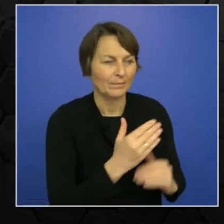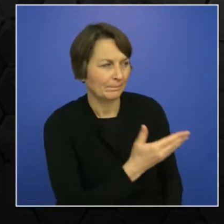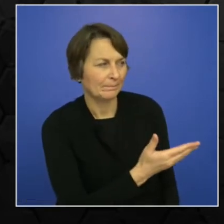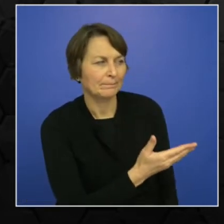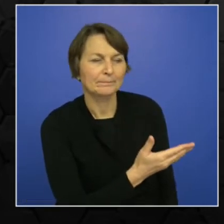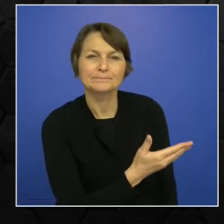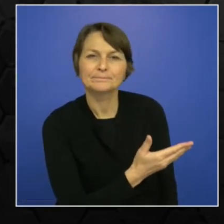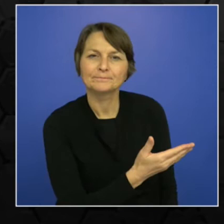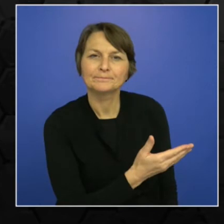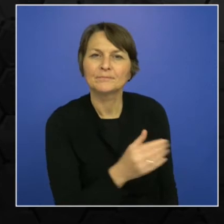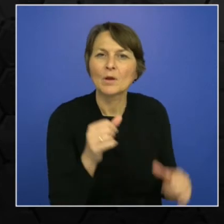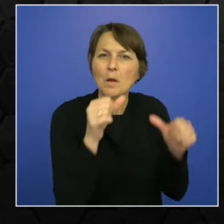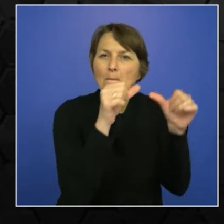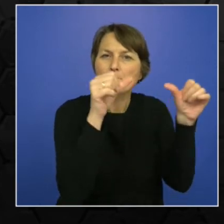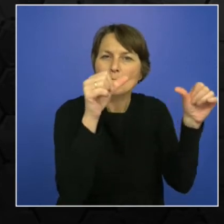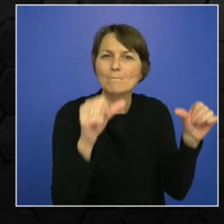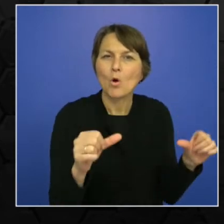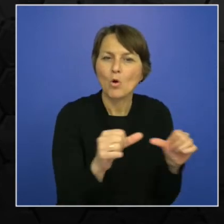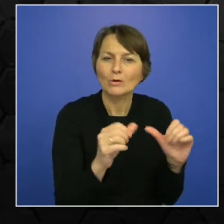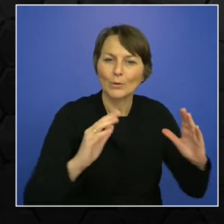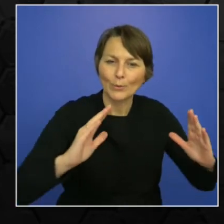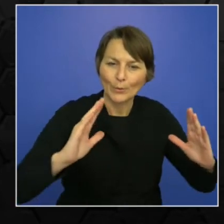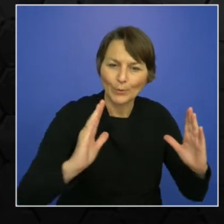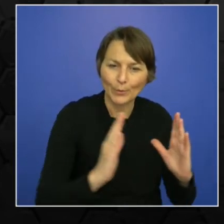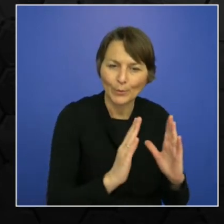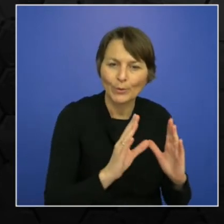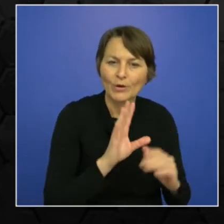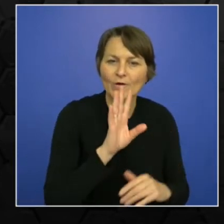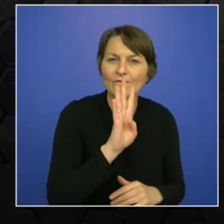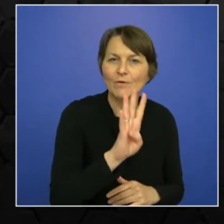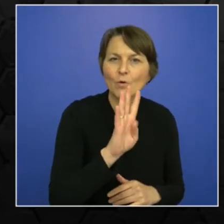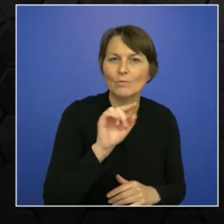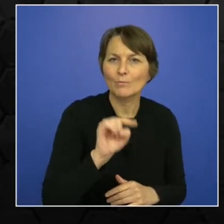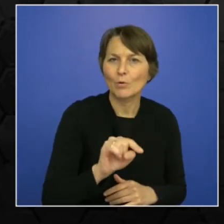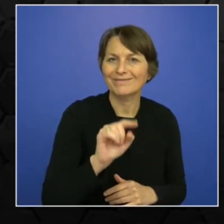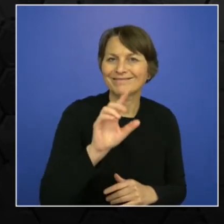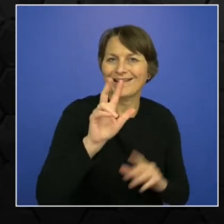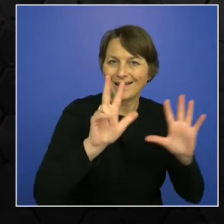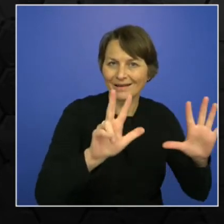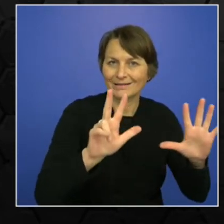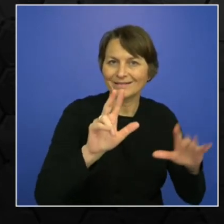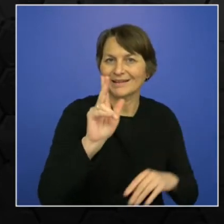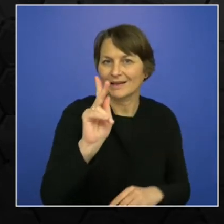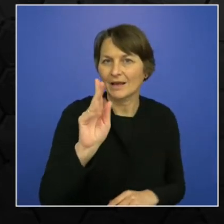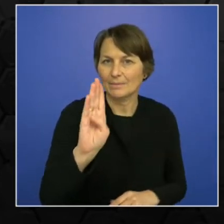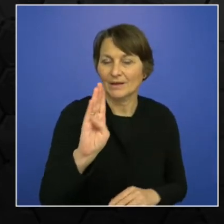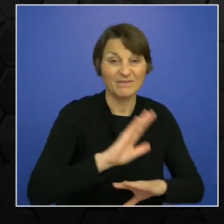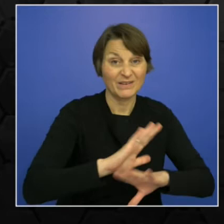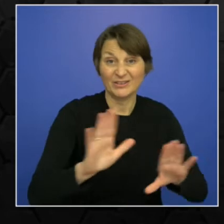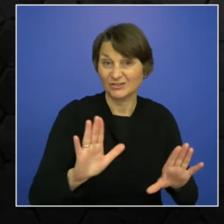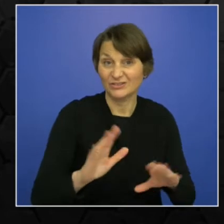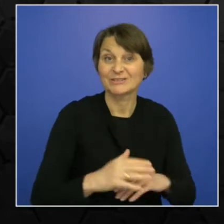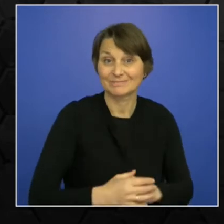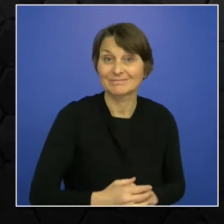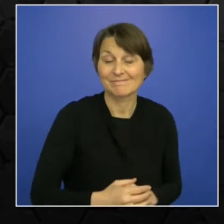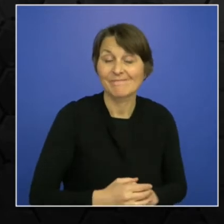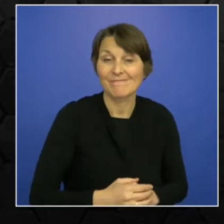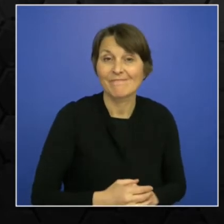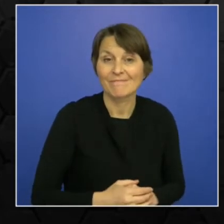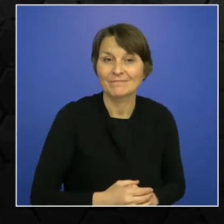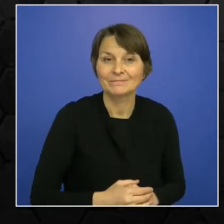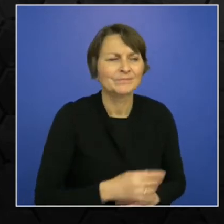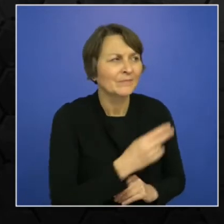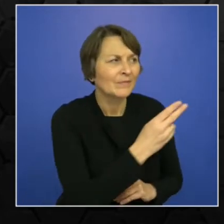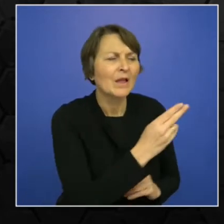size at the end was just 4.8 kbs. And the number of I'm sorry, and the number of parameters that